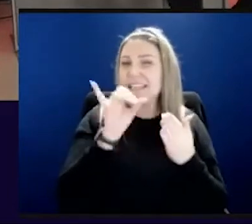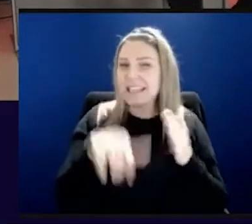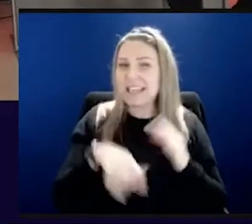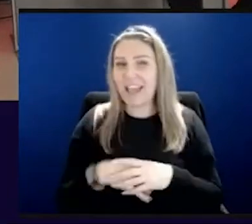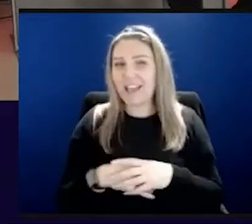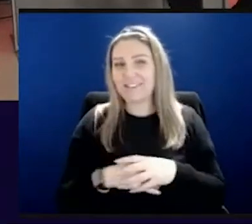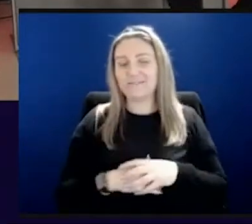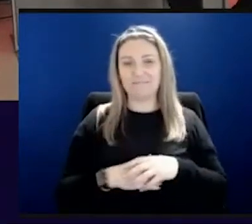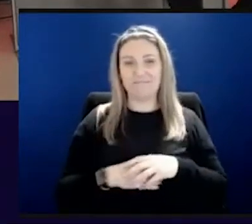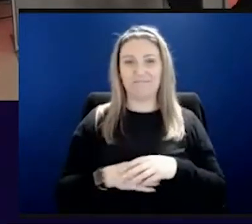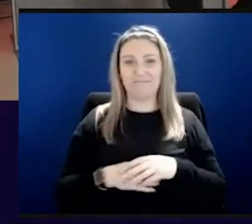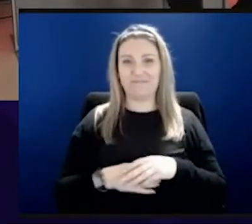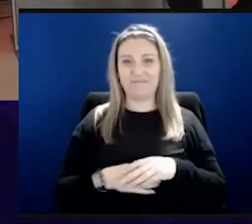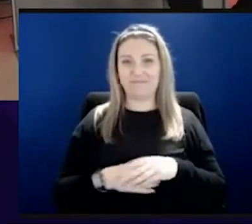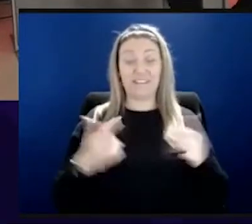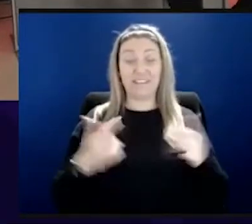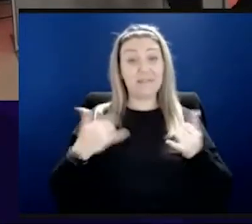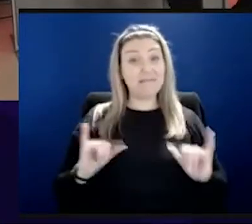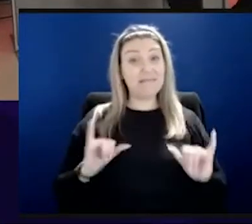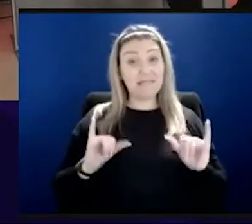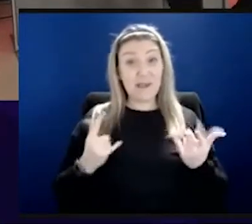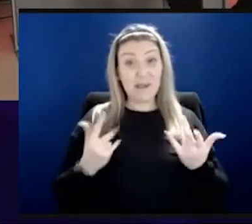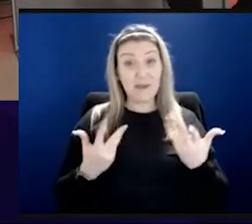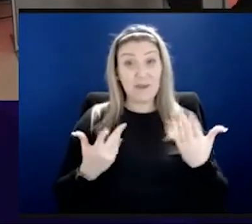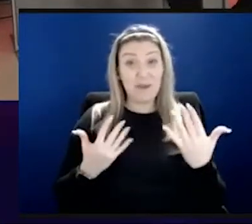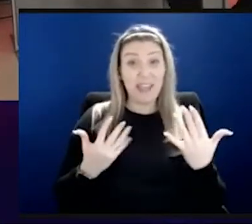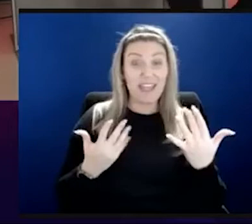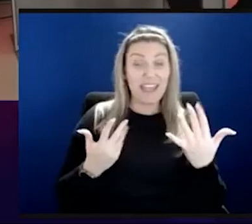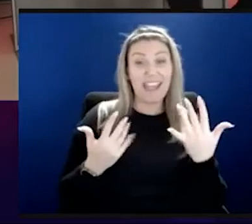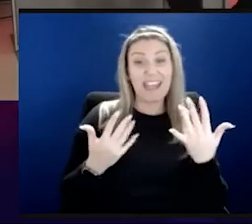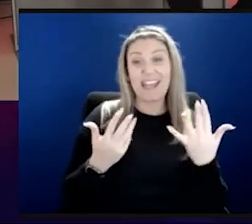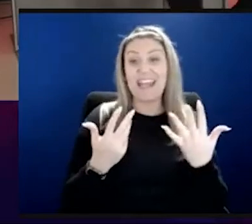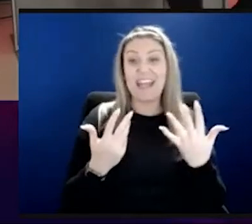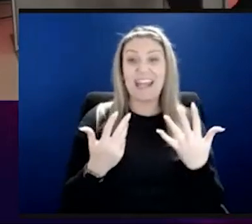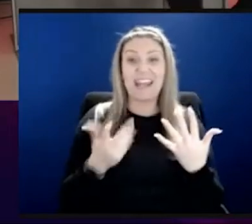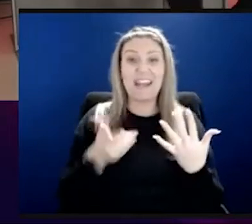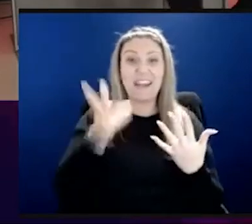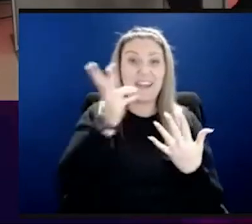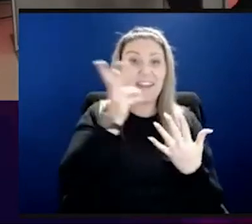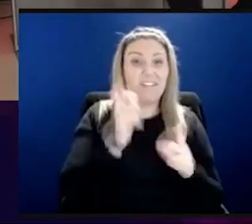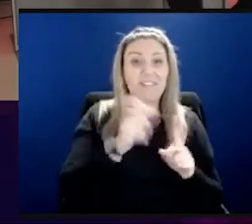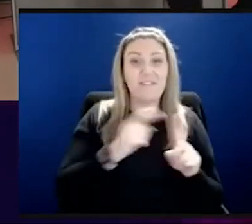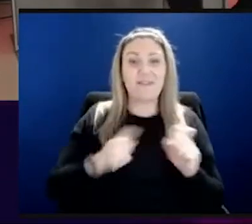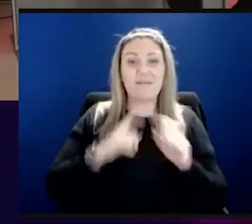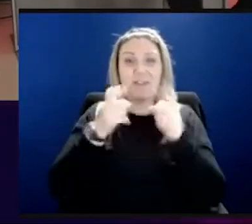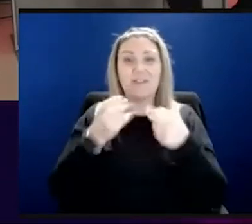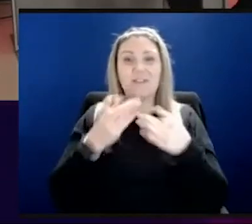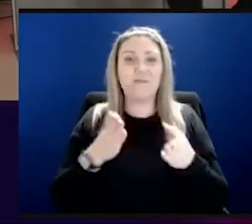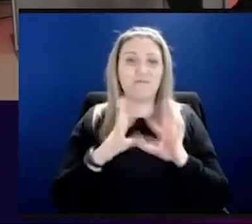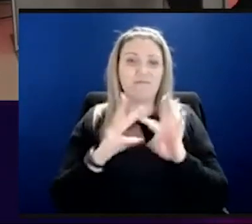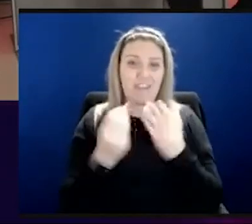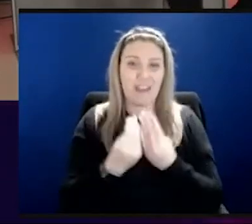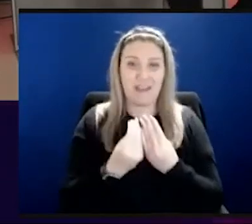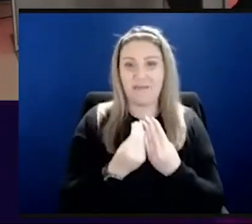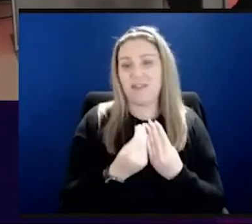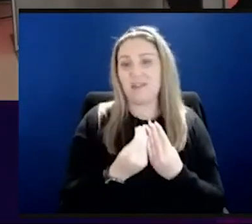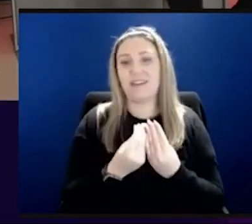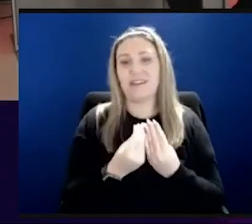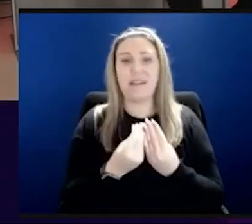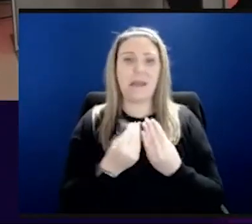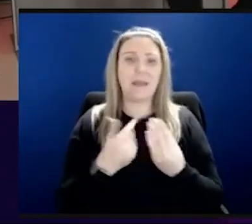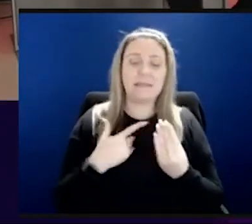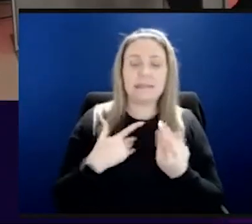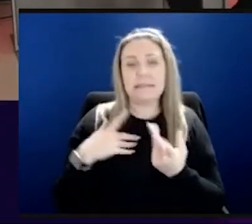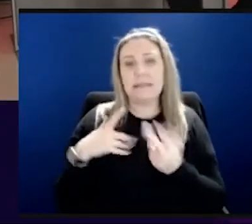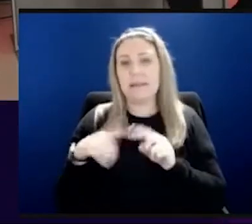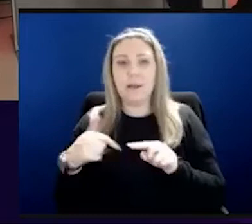I am still waiting to hear from my donor's family, which is kind of waiting on me. I've got the